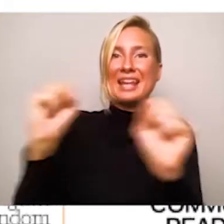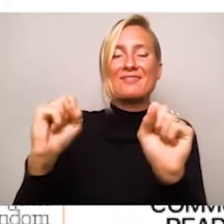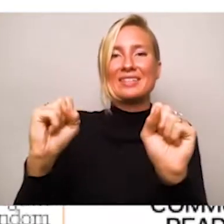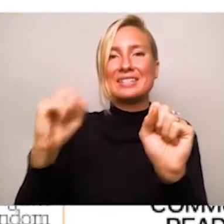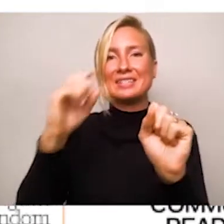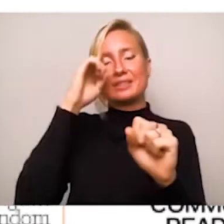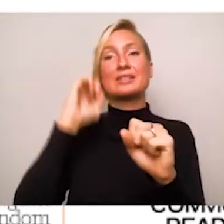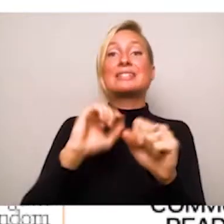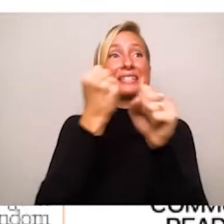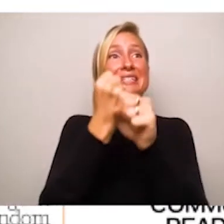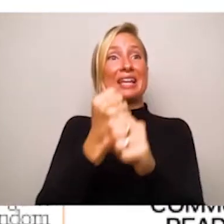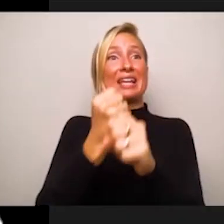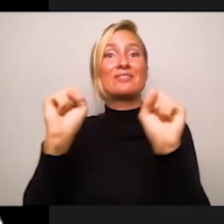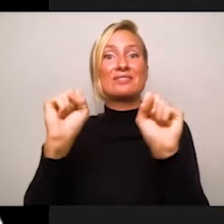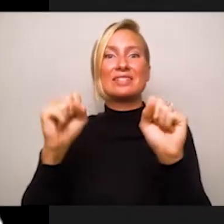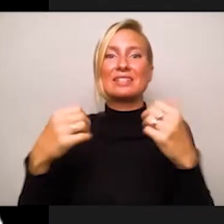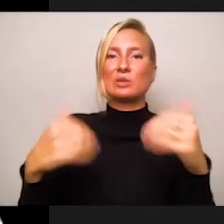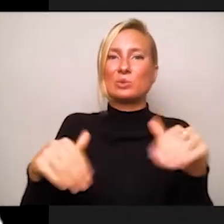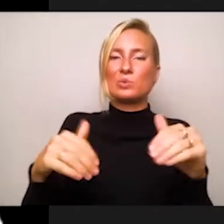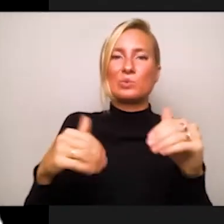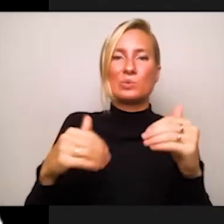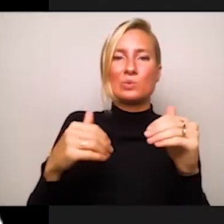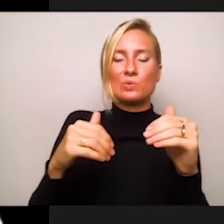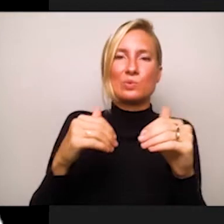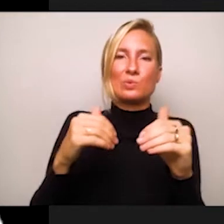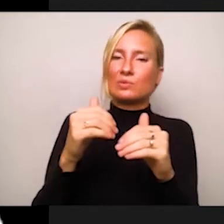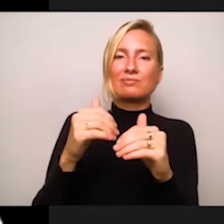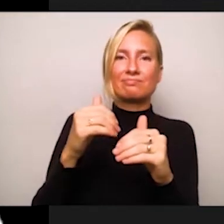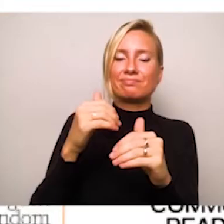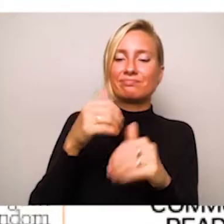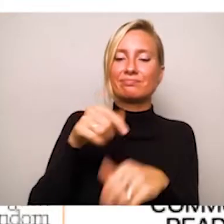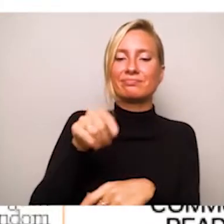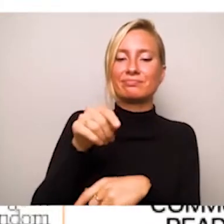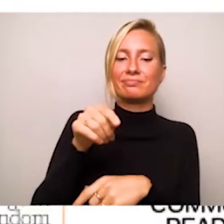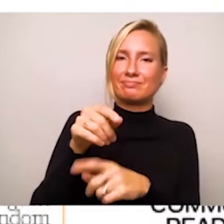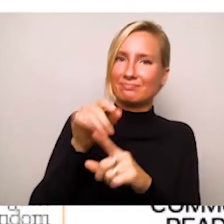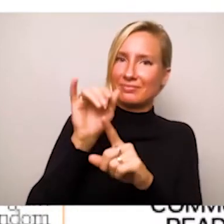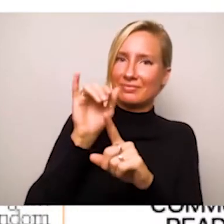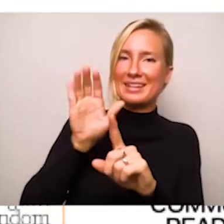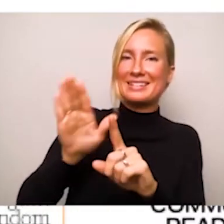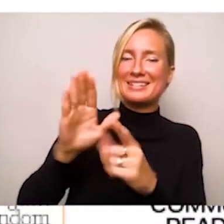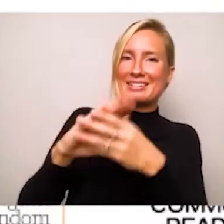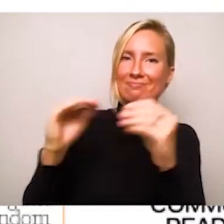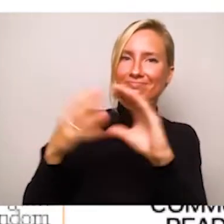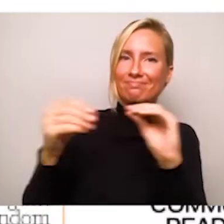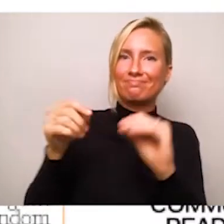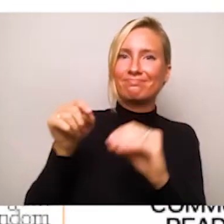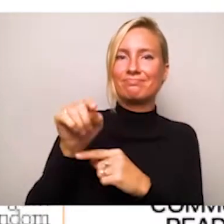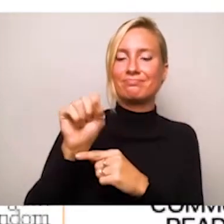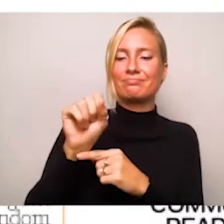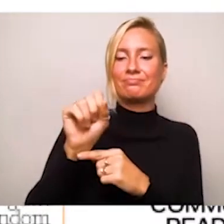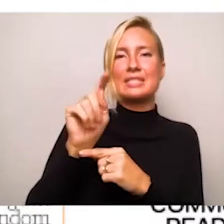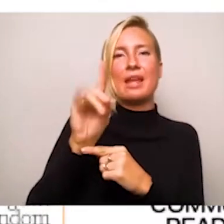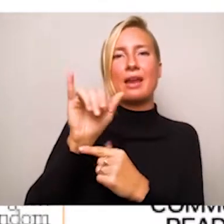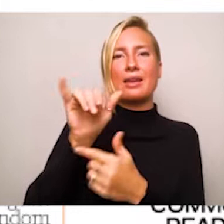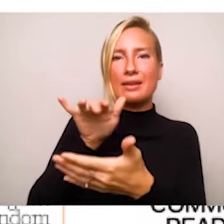when forgiveness is fraught. It is an uncompromising study in colonial powers as the root cause of rising displacement